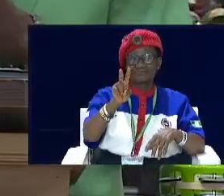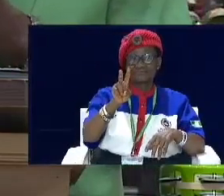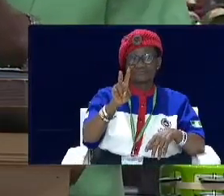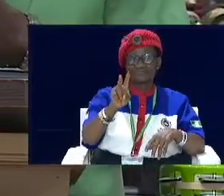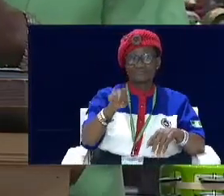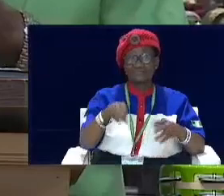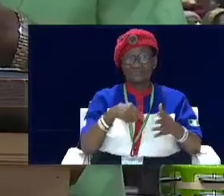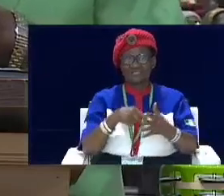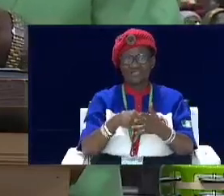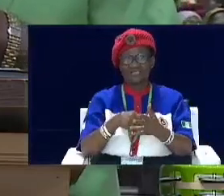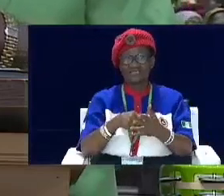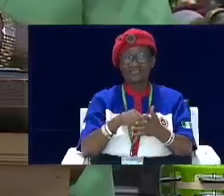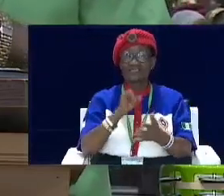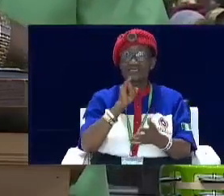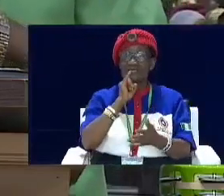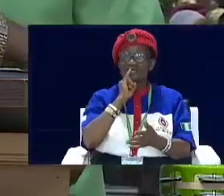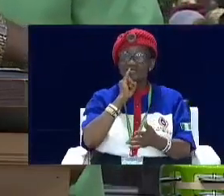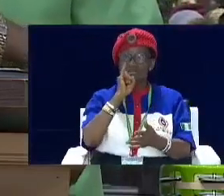This is